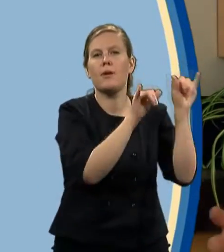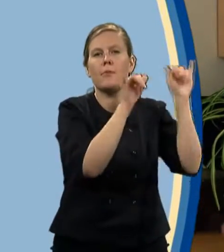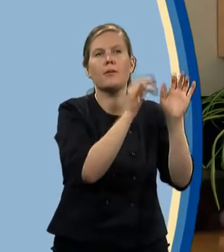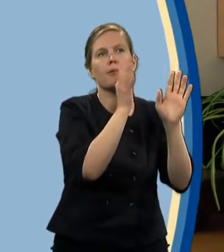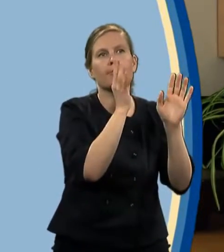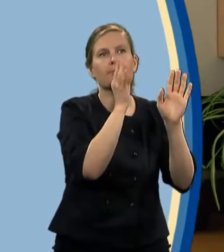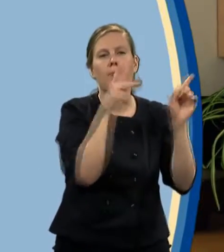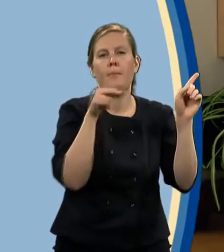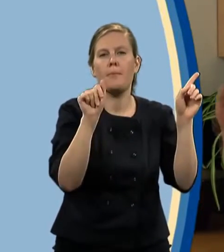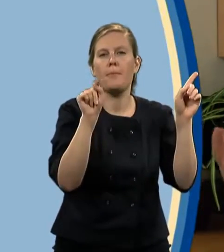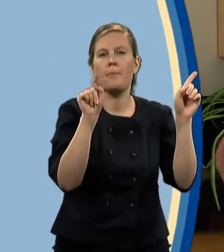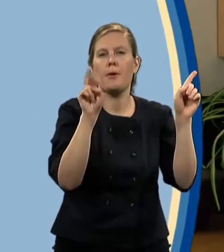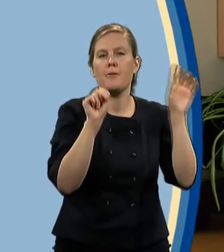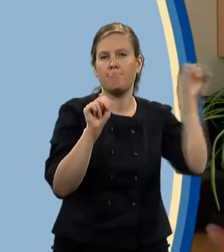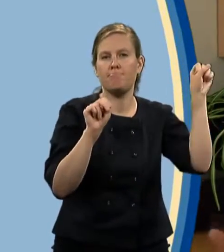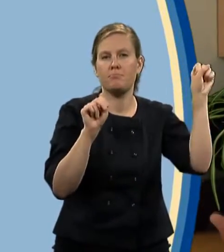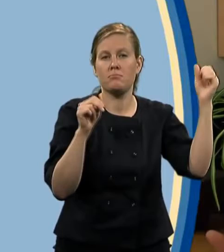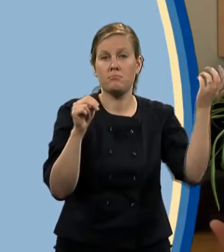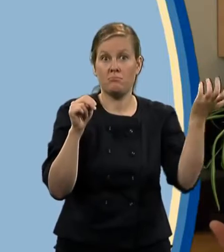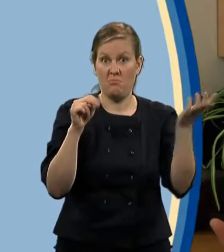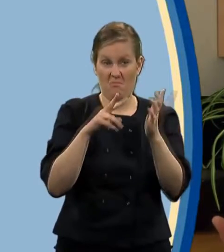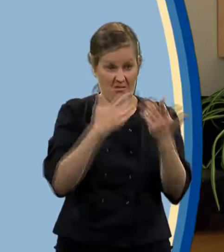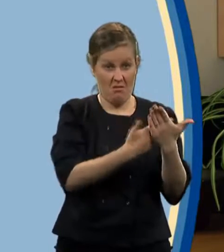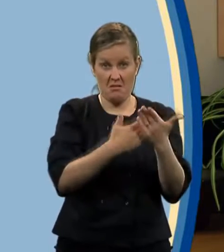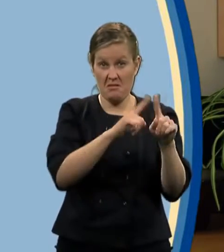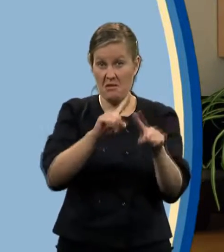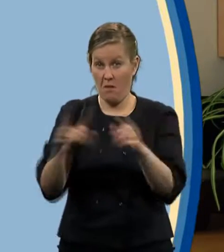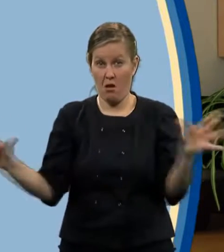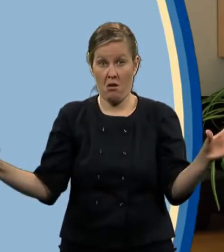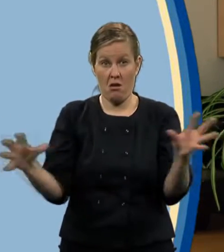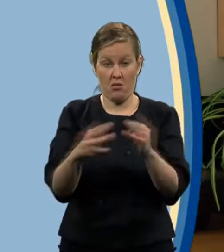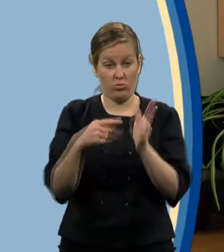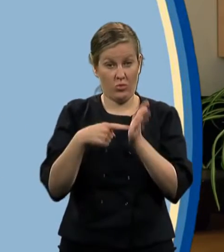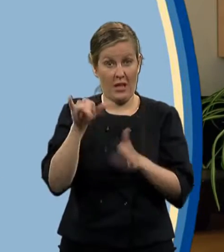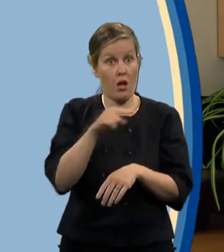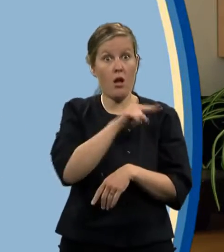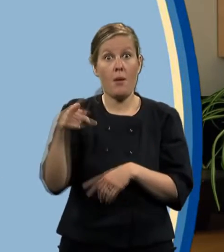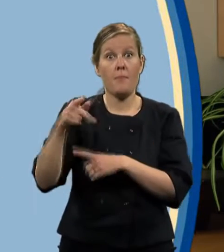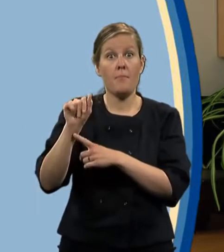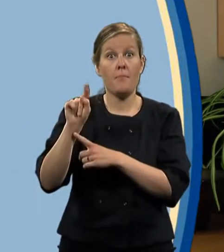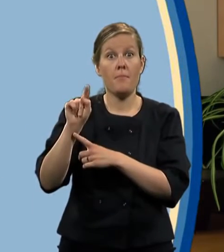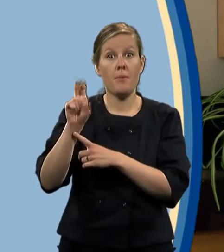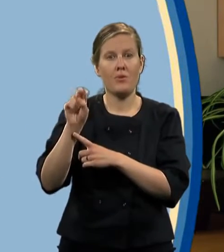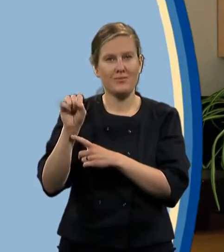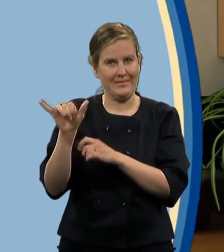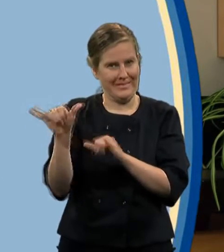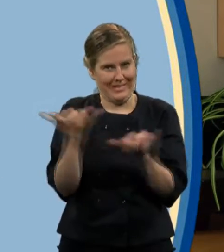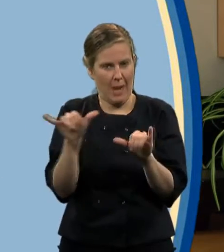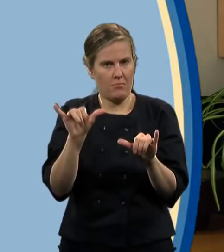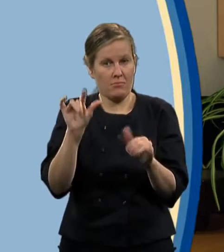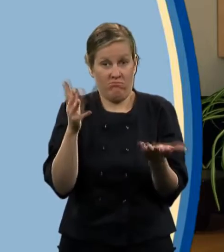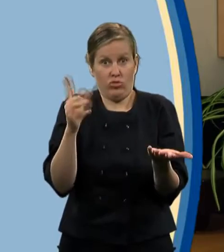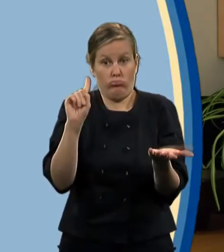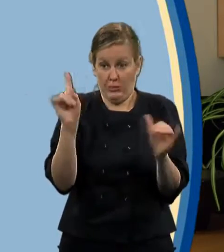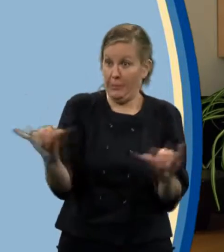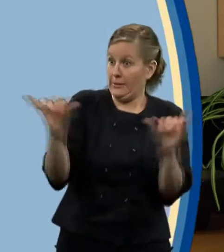those patterns were the same and just learn language. So that led to the hypothesis that it's the same brain tissue that may be guiding